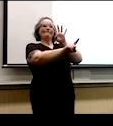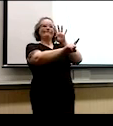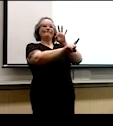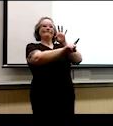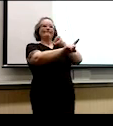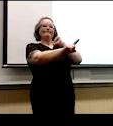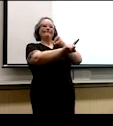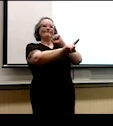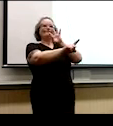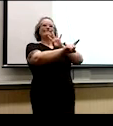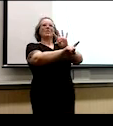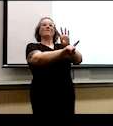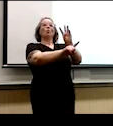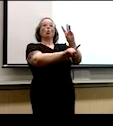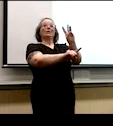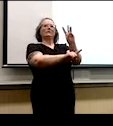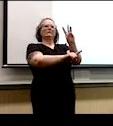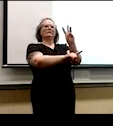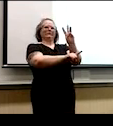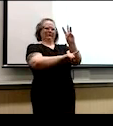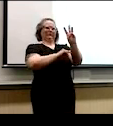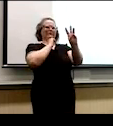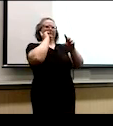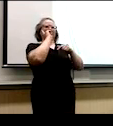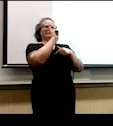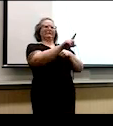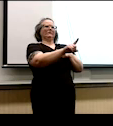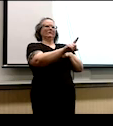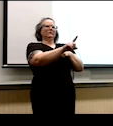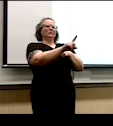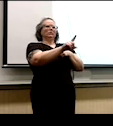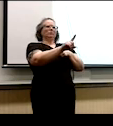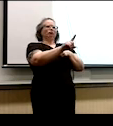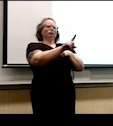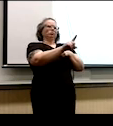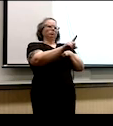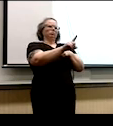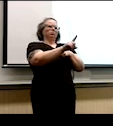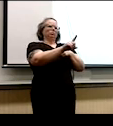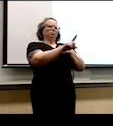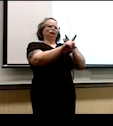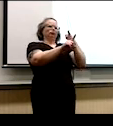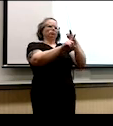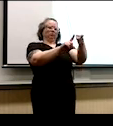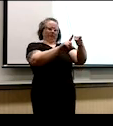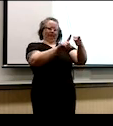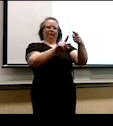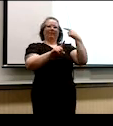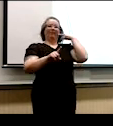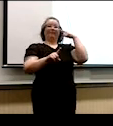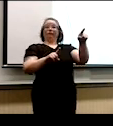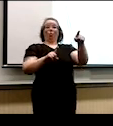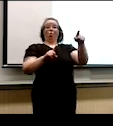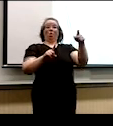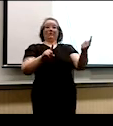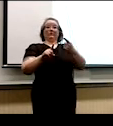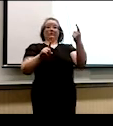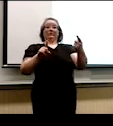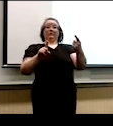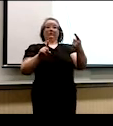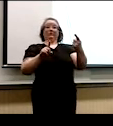die because of pyloric stenosis. The hearing ruled in favor of yes, the baby should